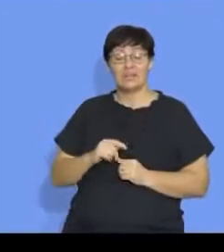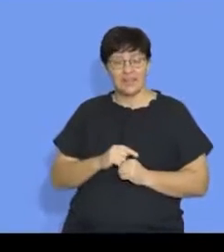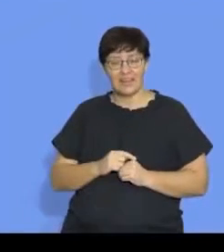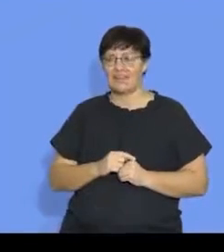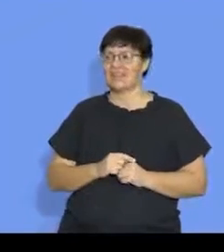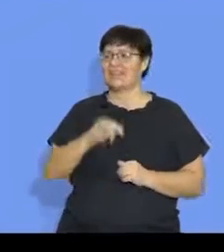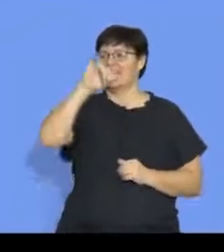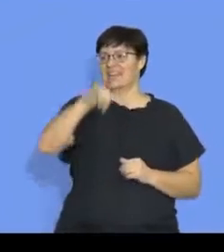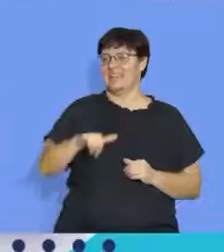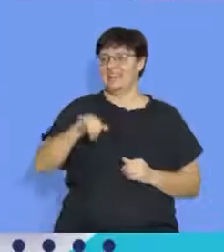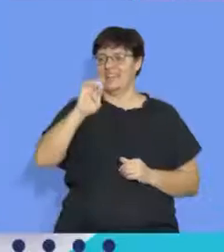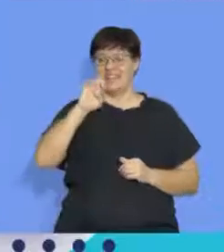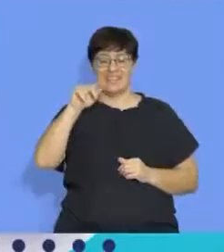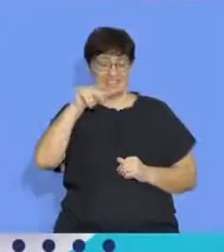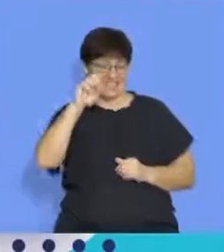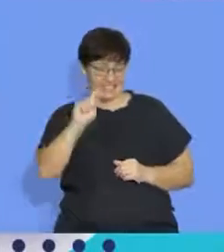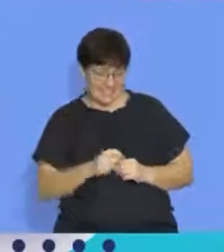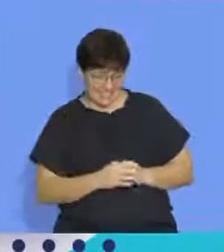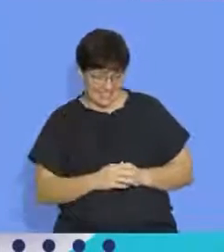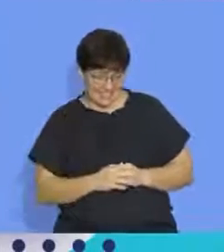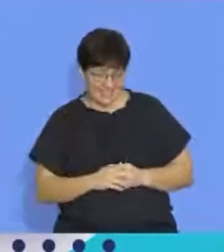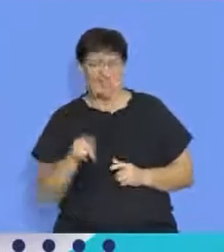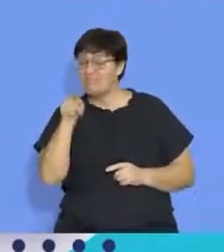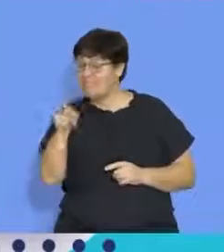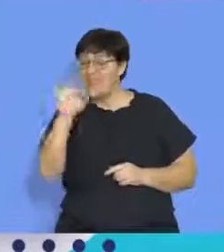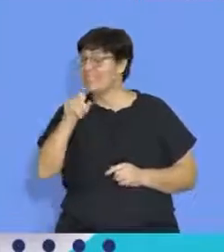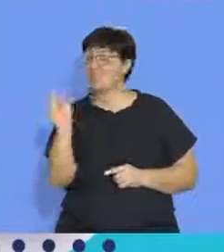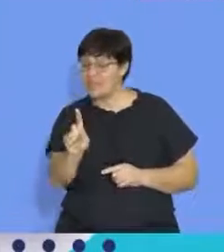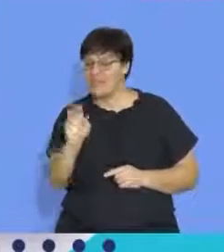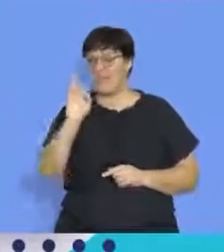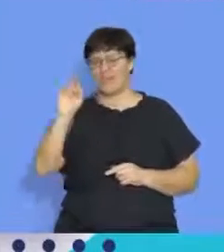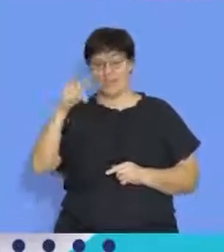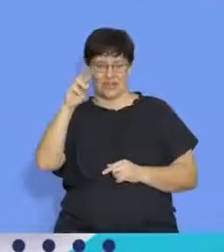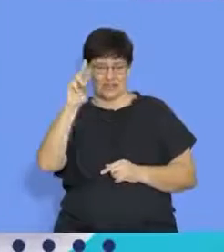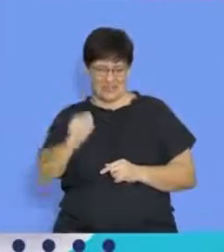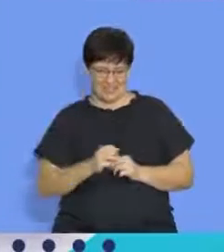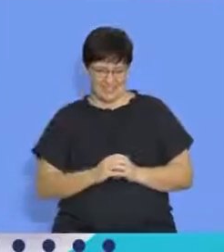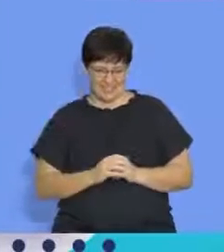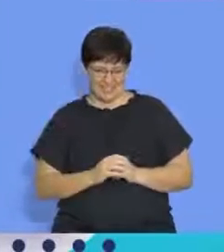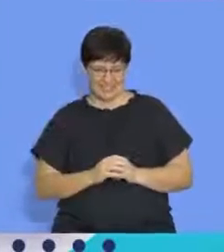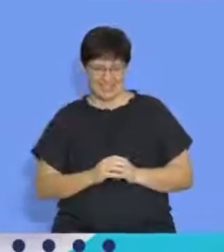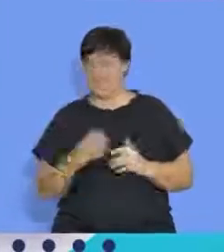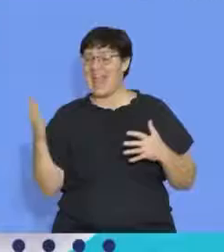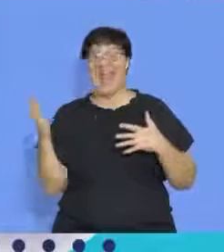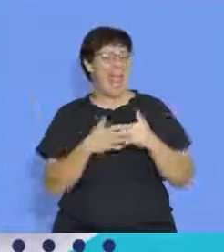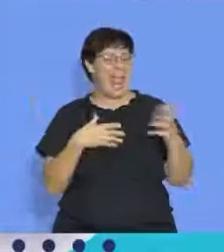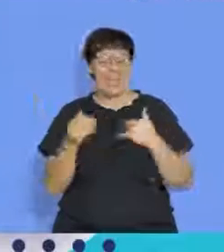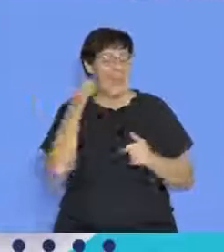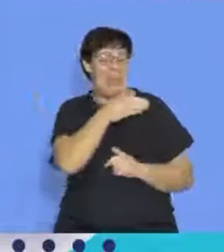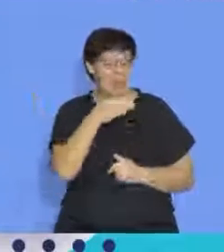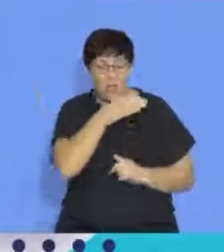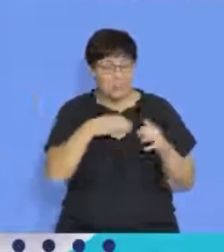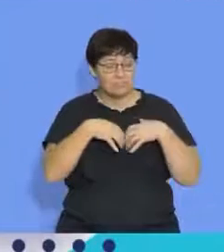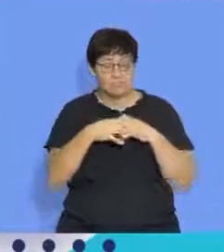Yeast. Yeast is a fungus, all right? And when we make any kind of alcohol, if we're